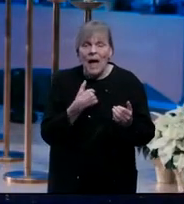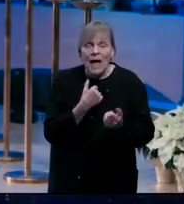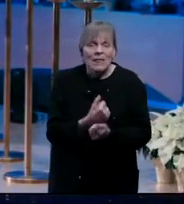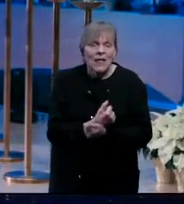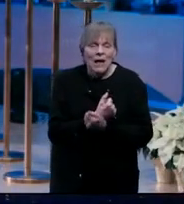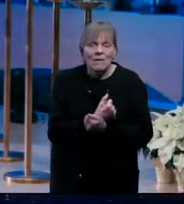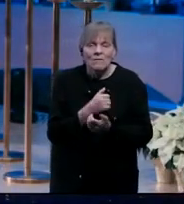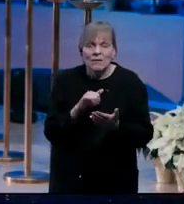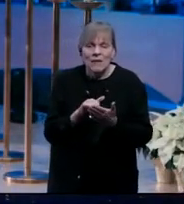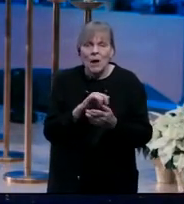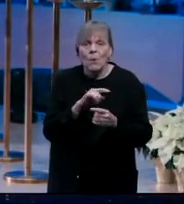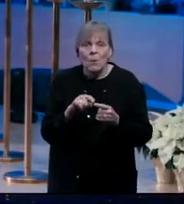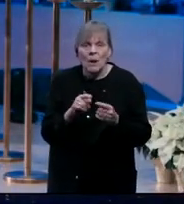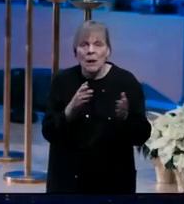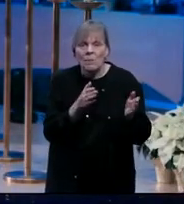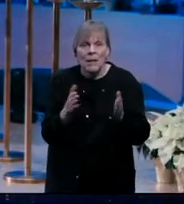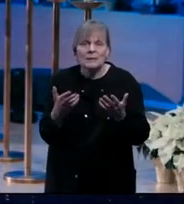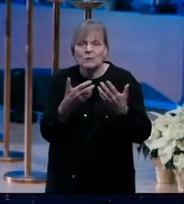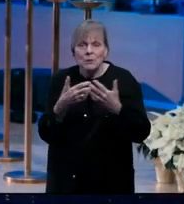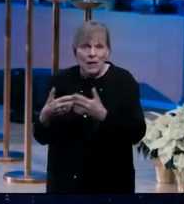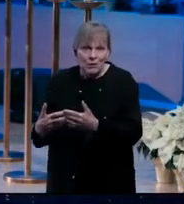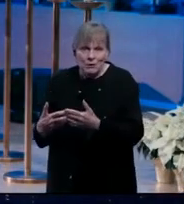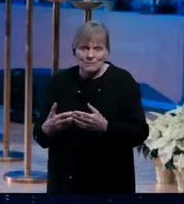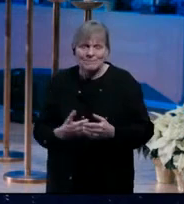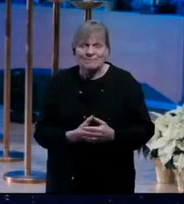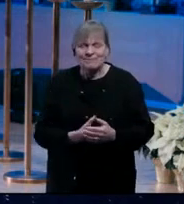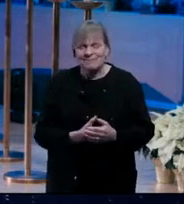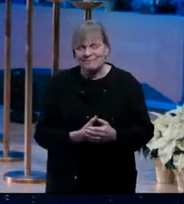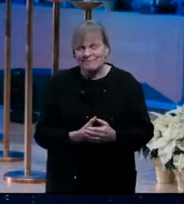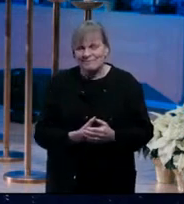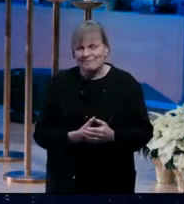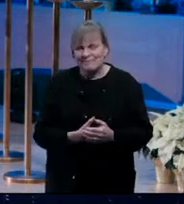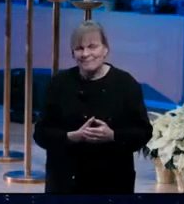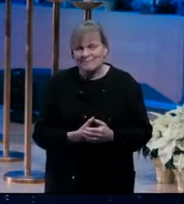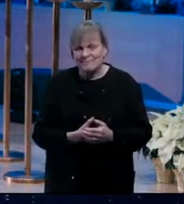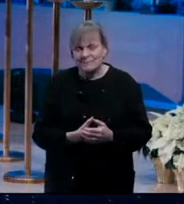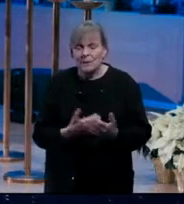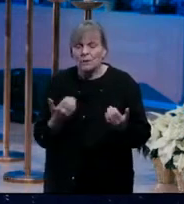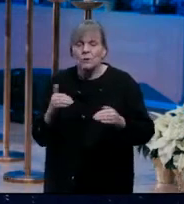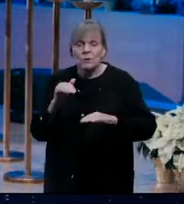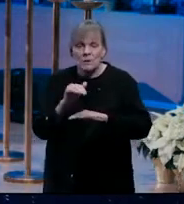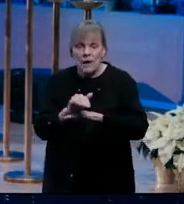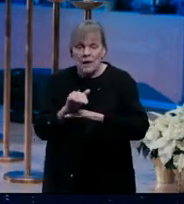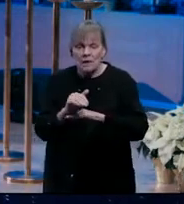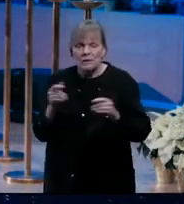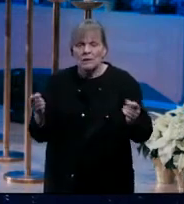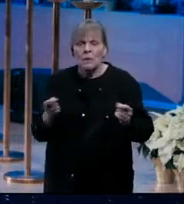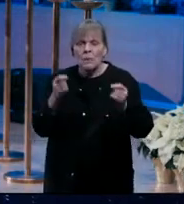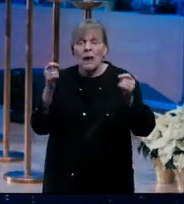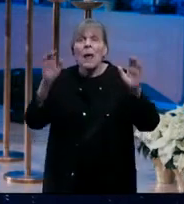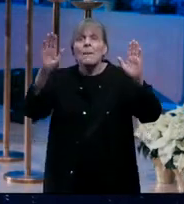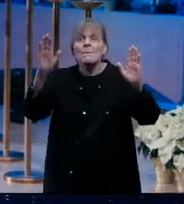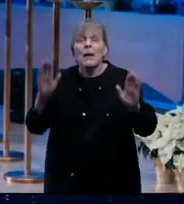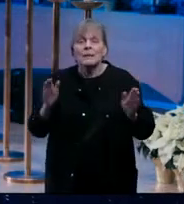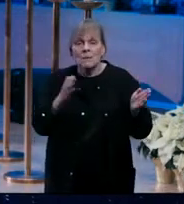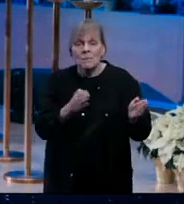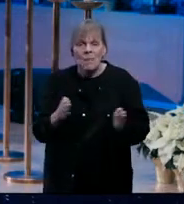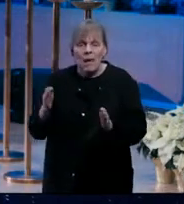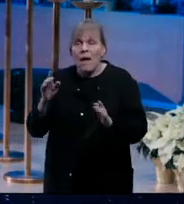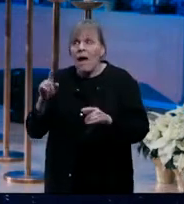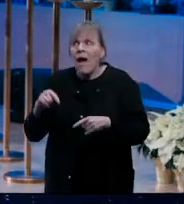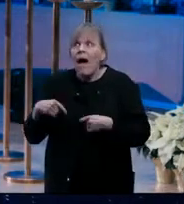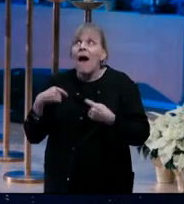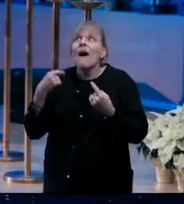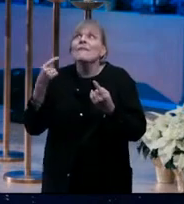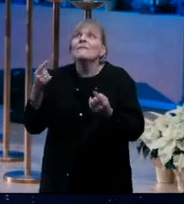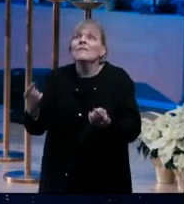I love it when a plan comes together. And tonight we are celebrating the greatest plan that has